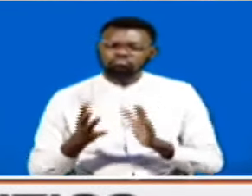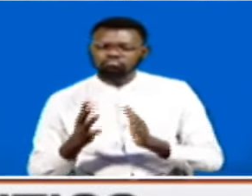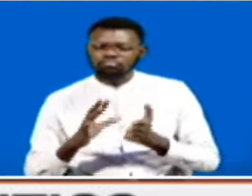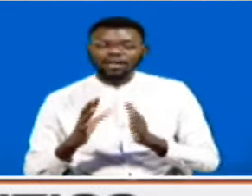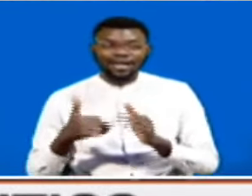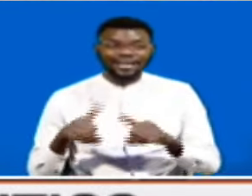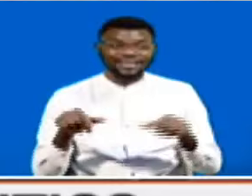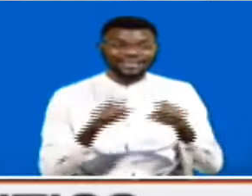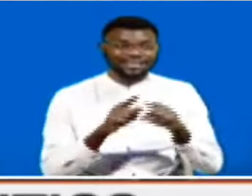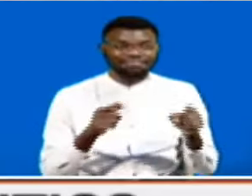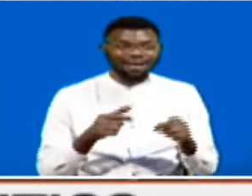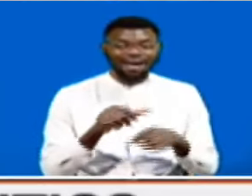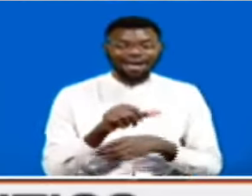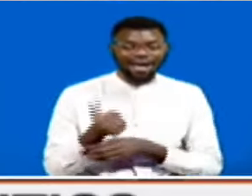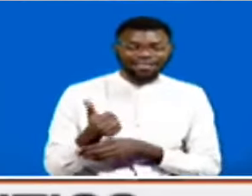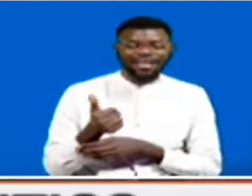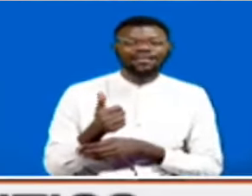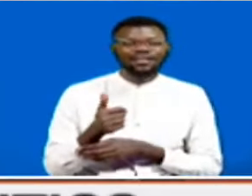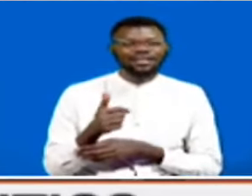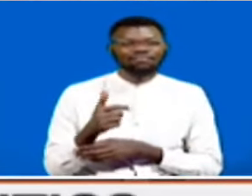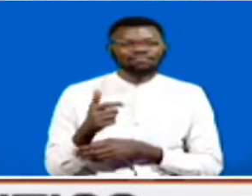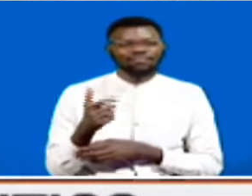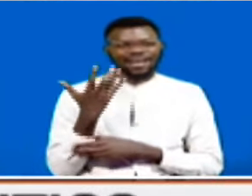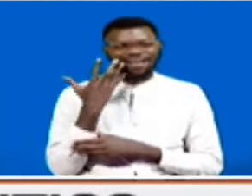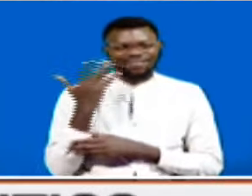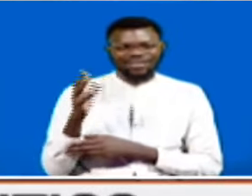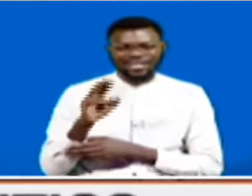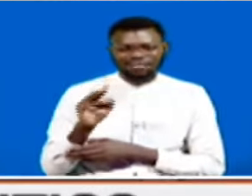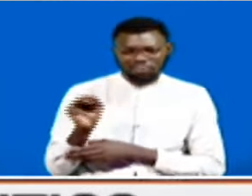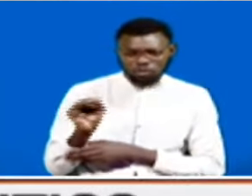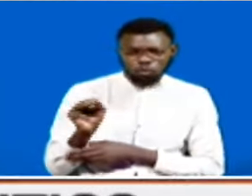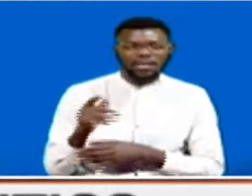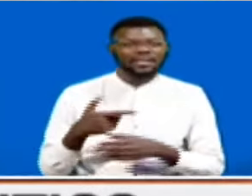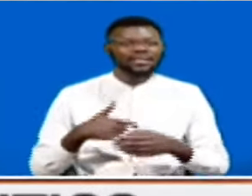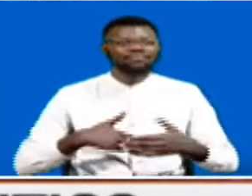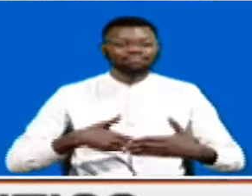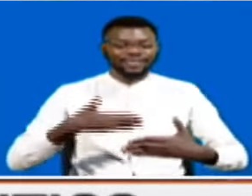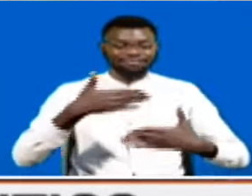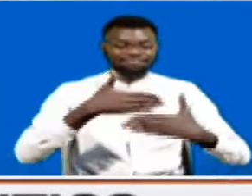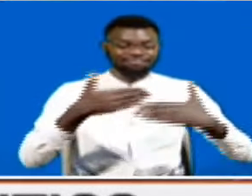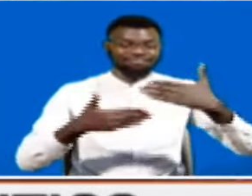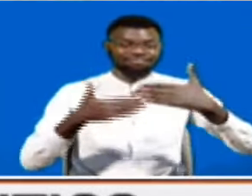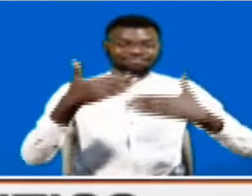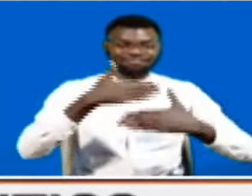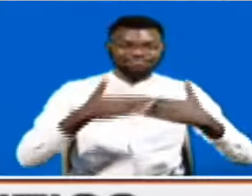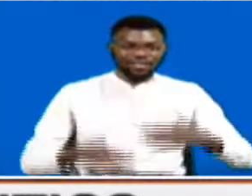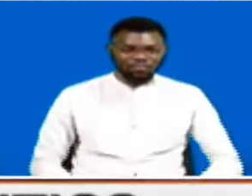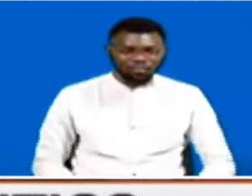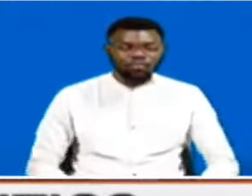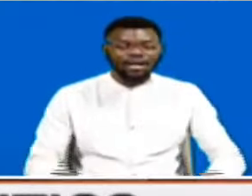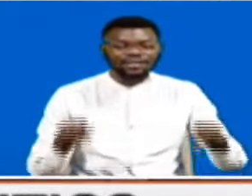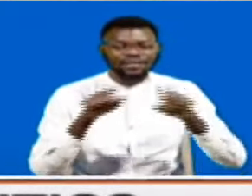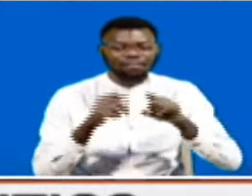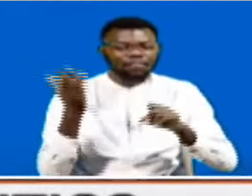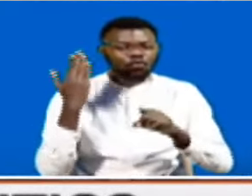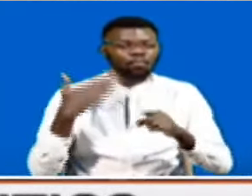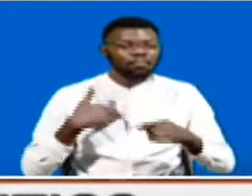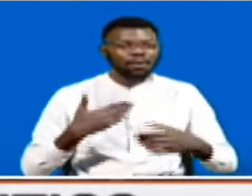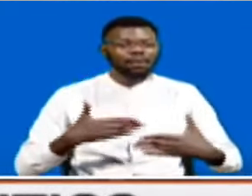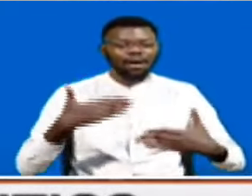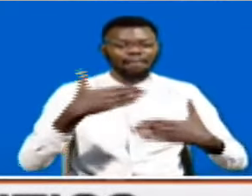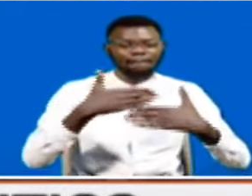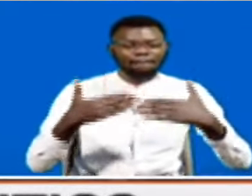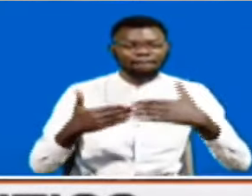just another $500 million, and it will be operational. That is the first phase. Mm-hmm. I built